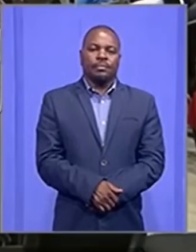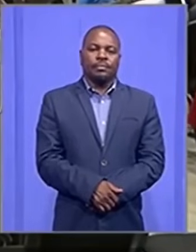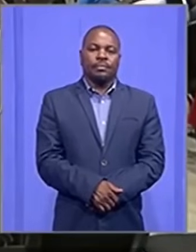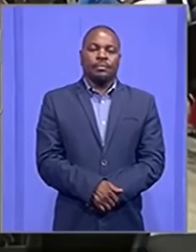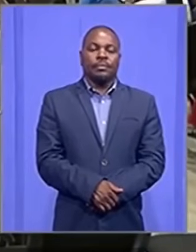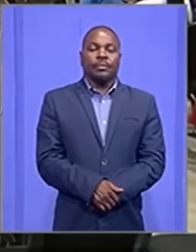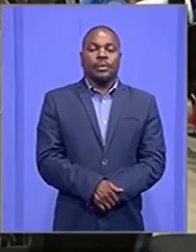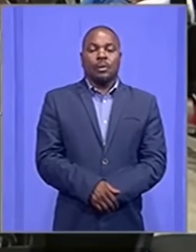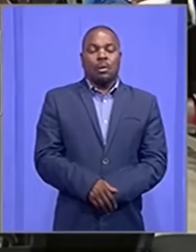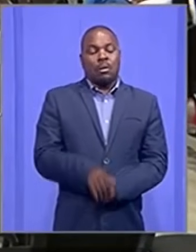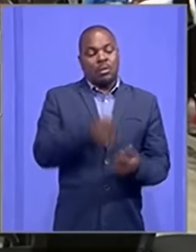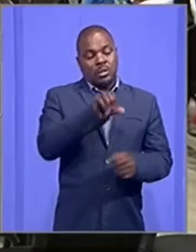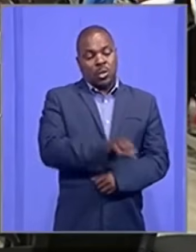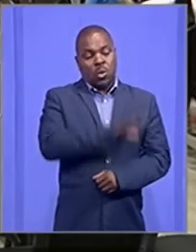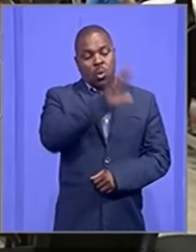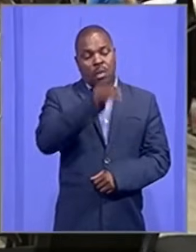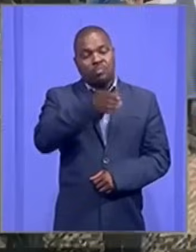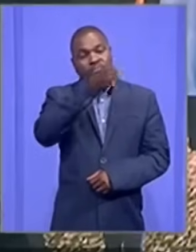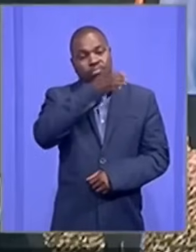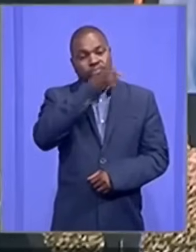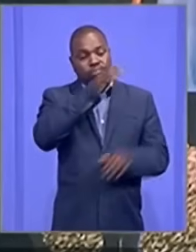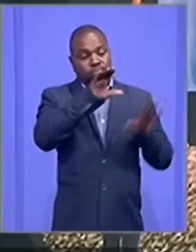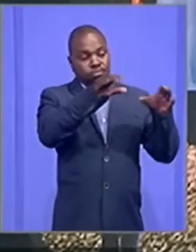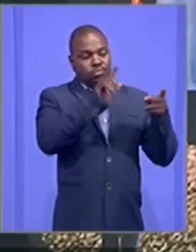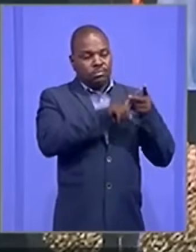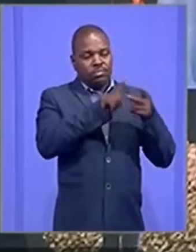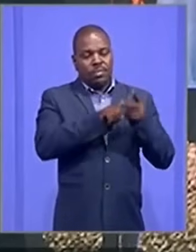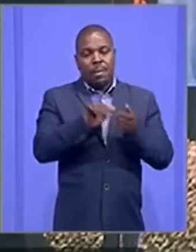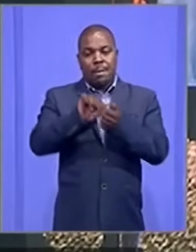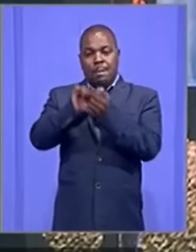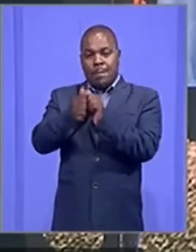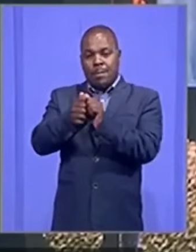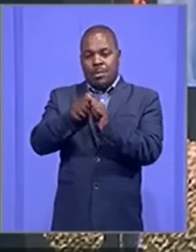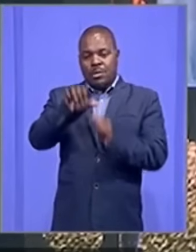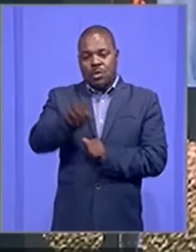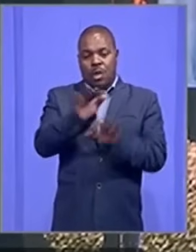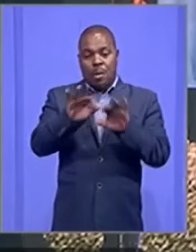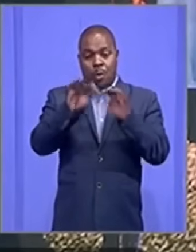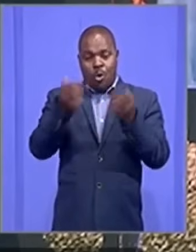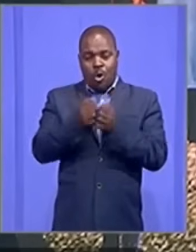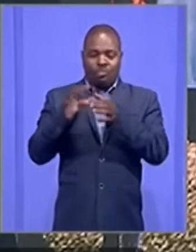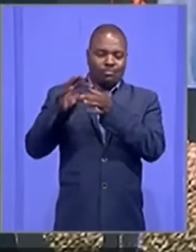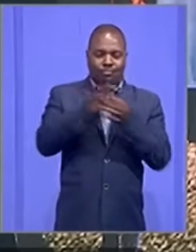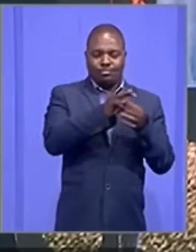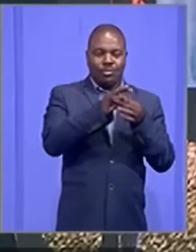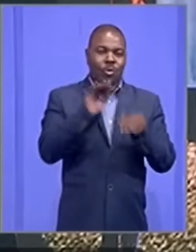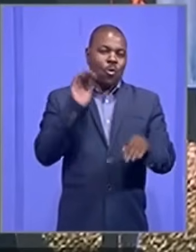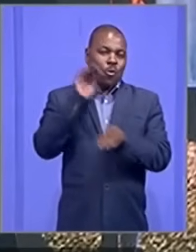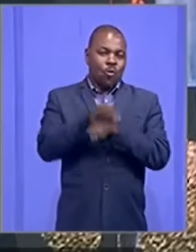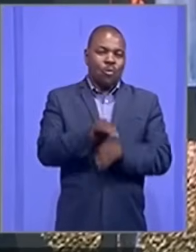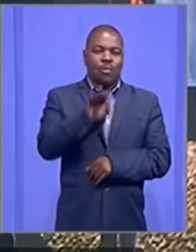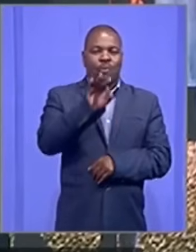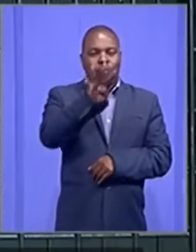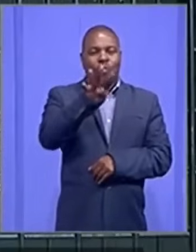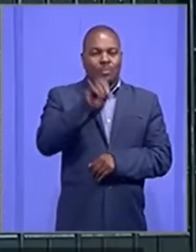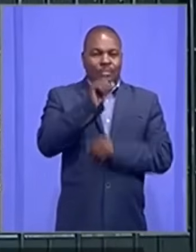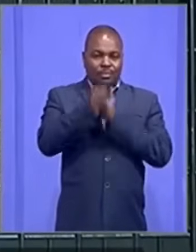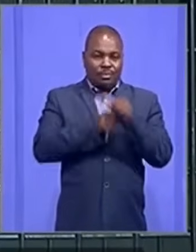Kamano ya kampani ya South African Breweries le kgwele ya maoto mo nageng e na le mengwaga yeo e fetago e masome a